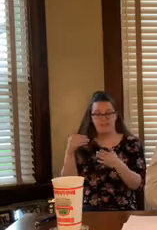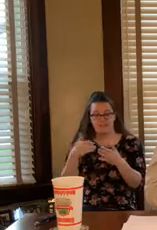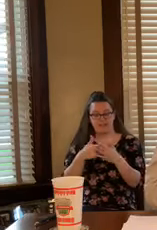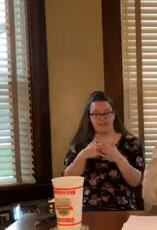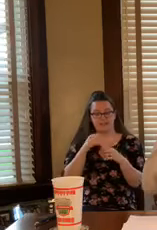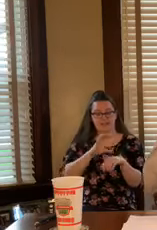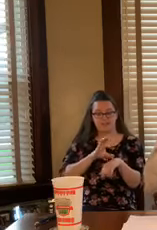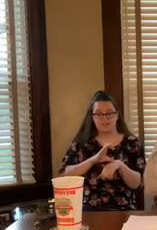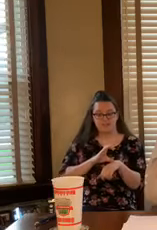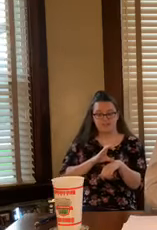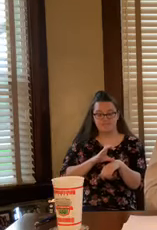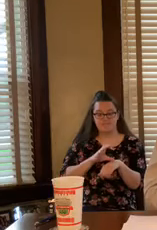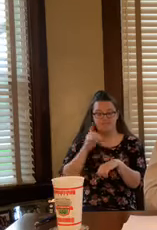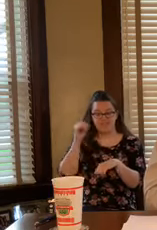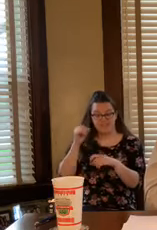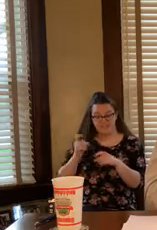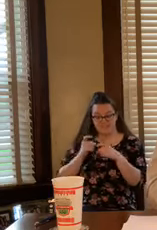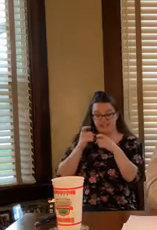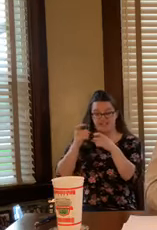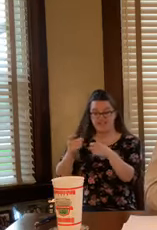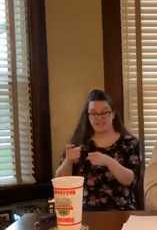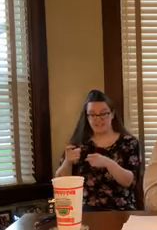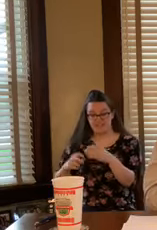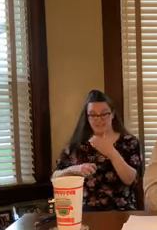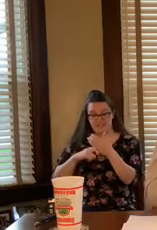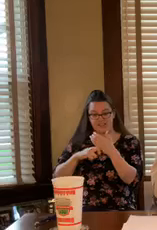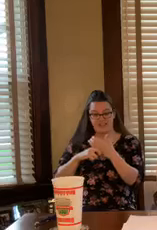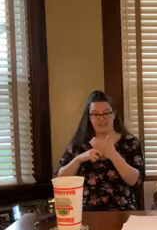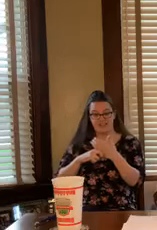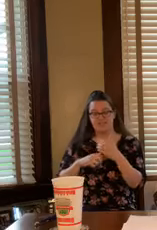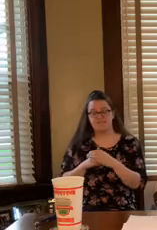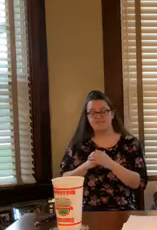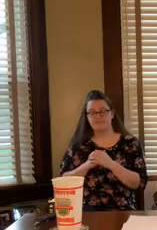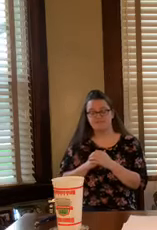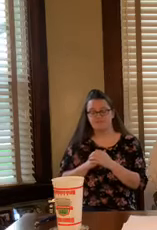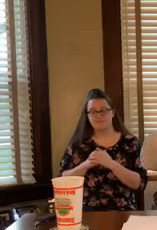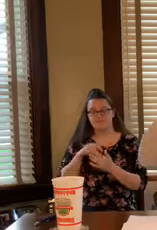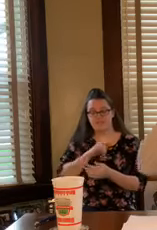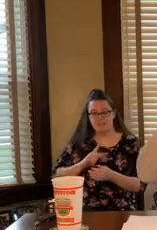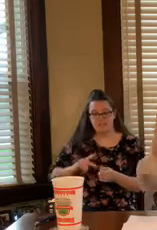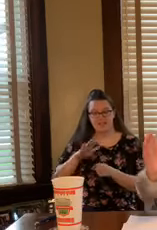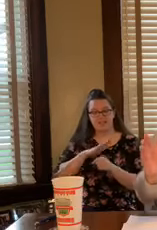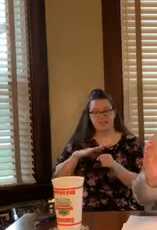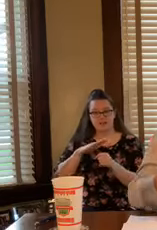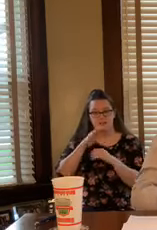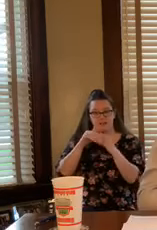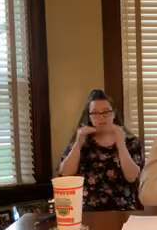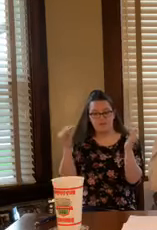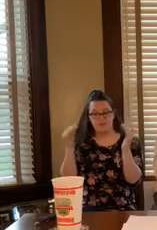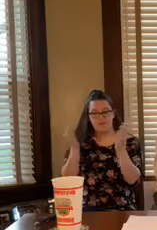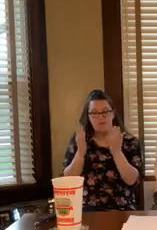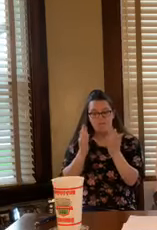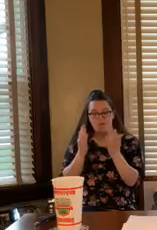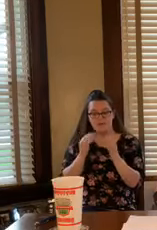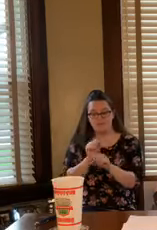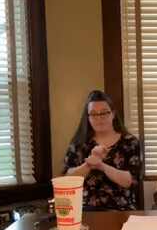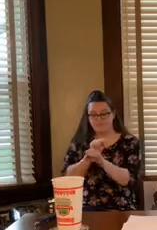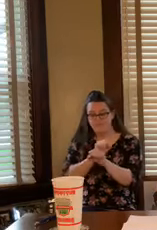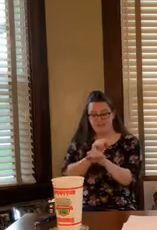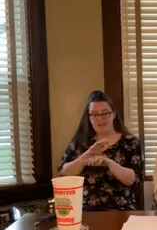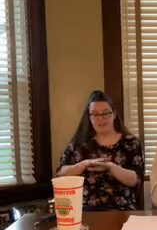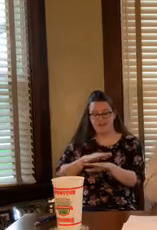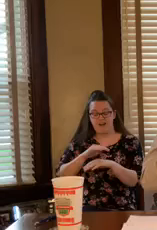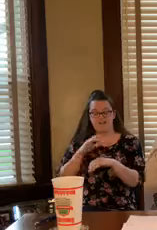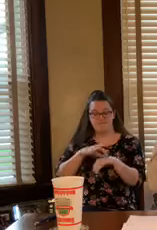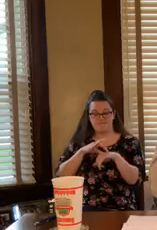the keys to the kingdom of heaven, so that whatsoever you bind on earth is going to be bound in heaven, and whatsoever you